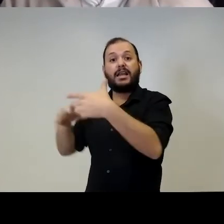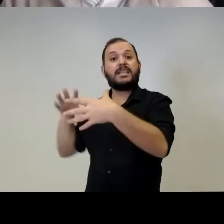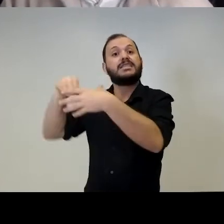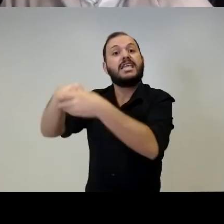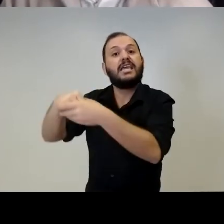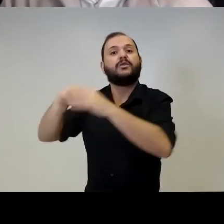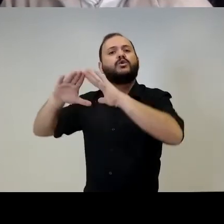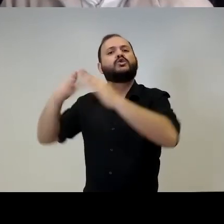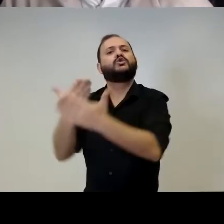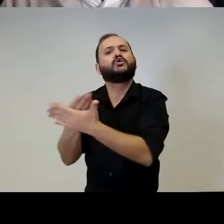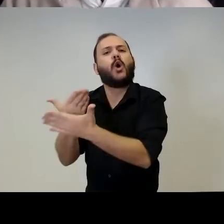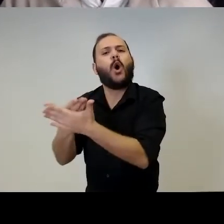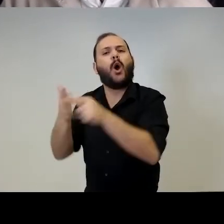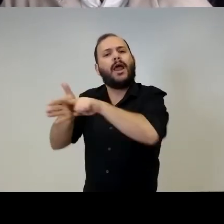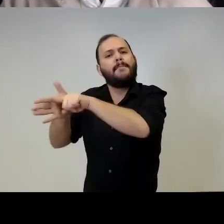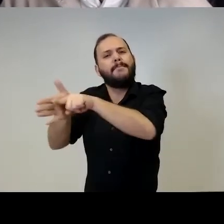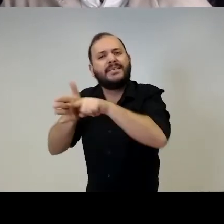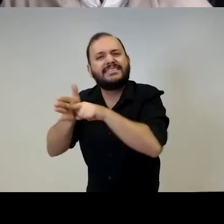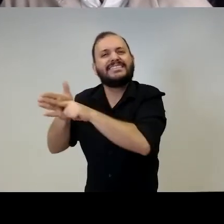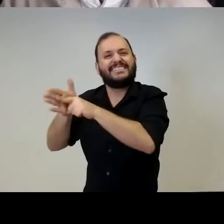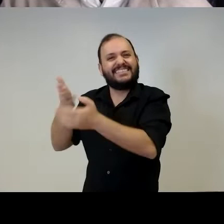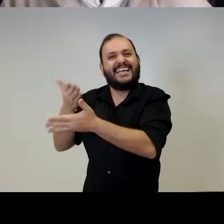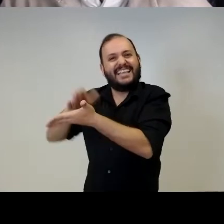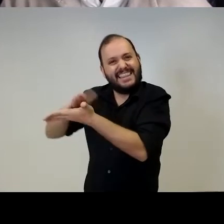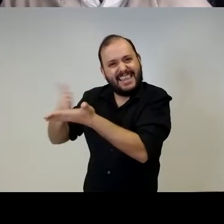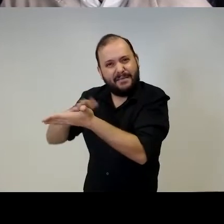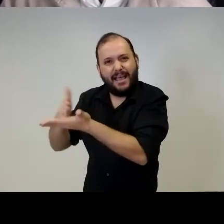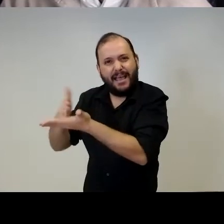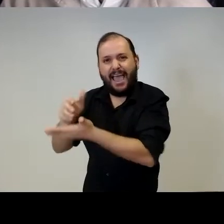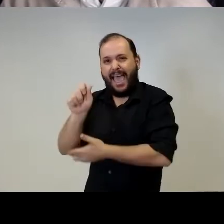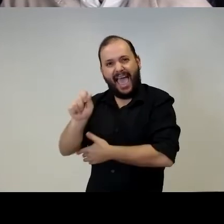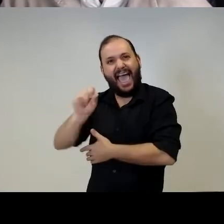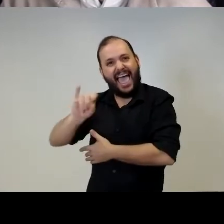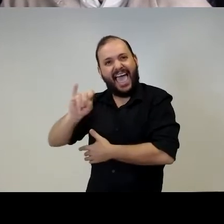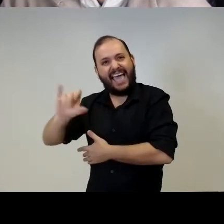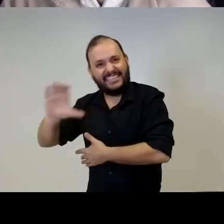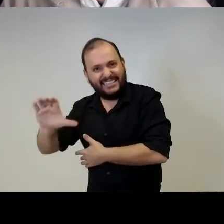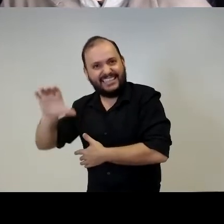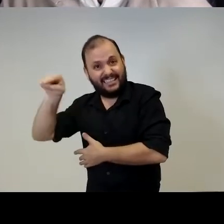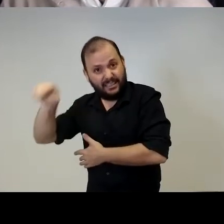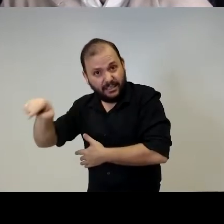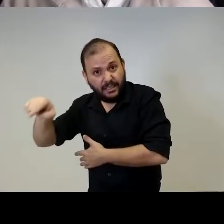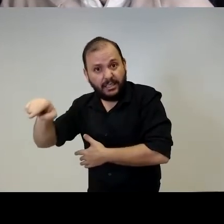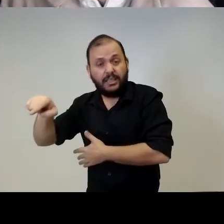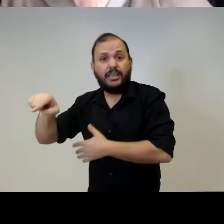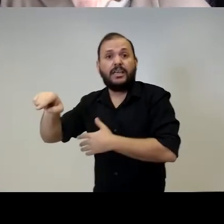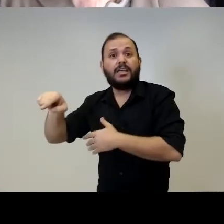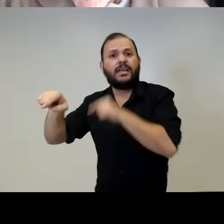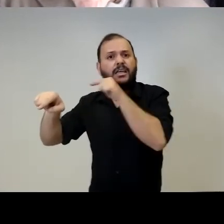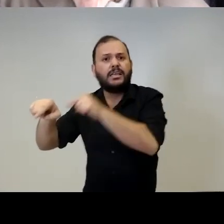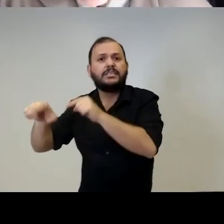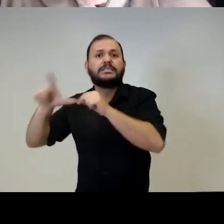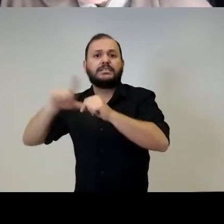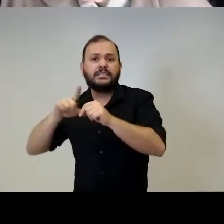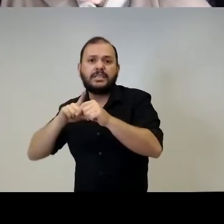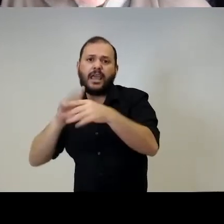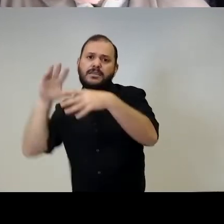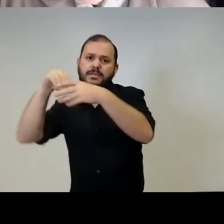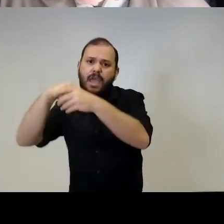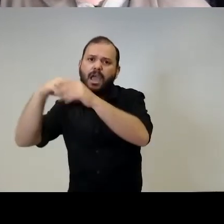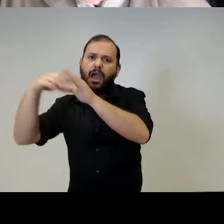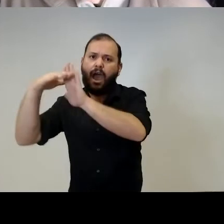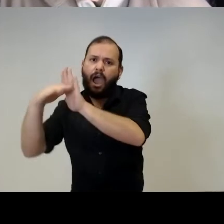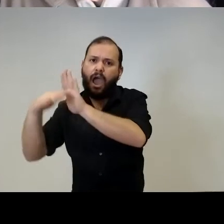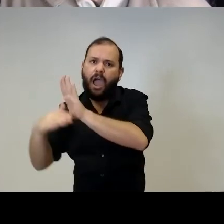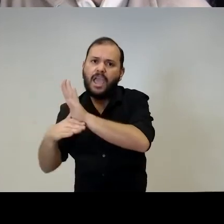theory or under AIC principles, is it legitimate for us to impose this on clients? Is it at all possible? I don't think it's